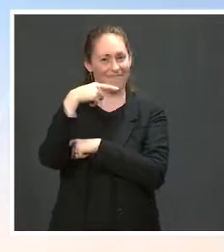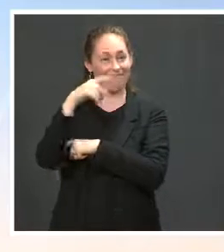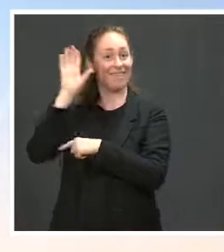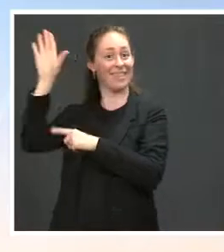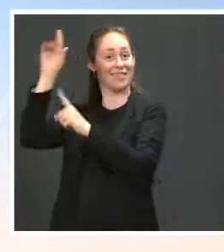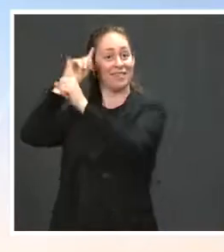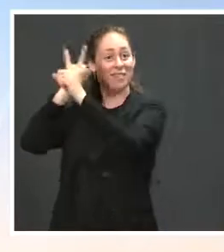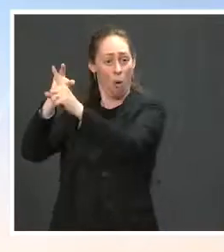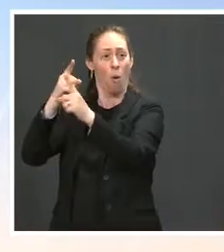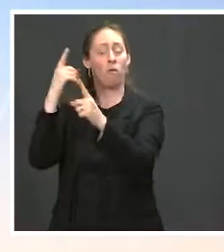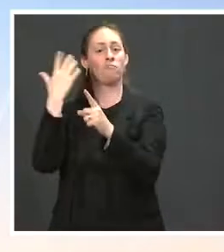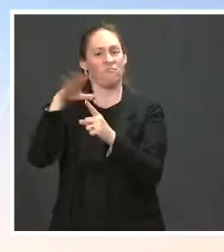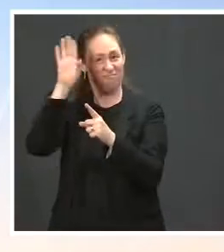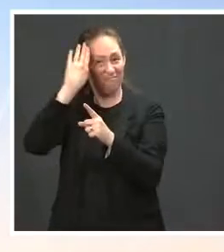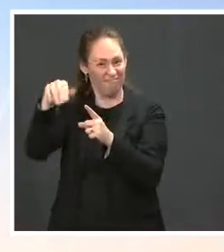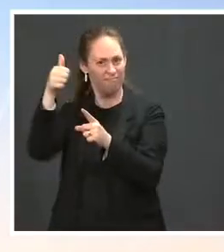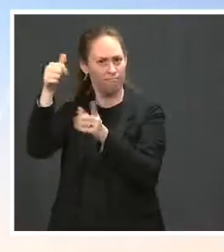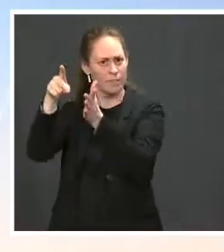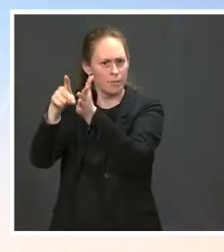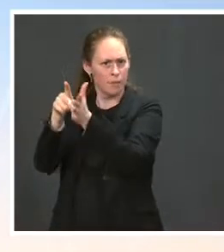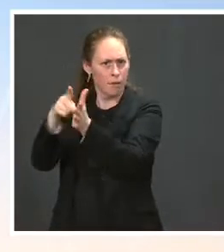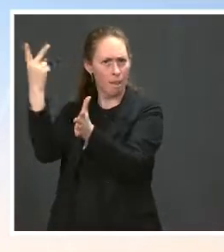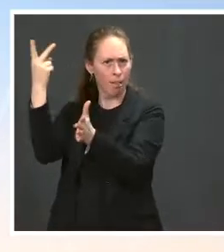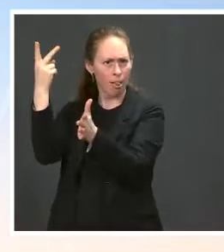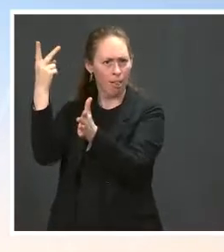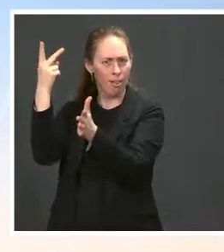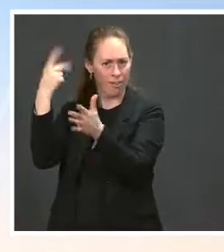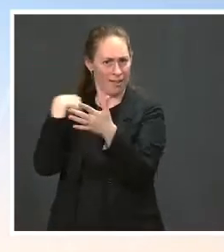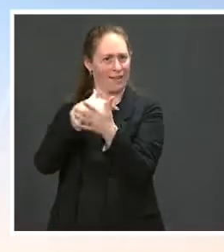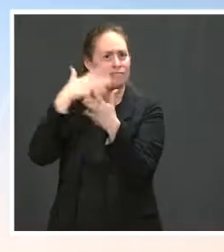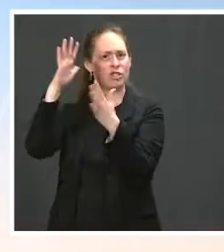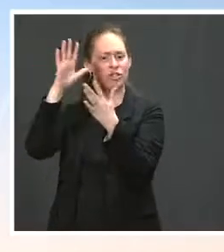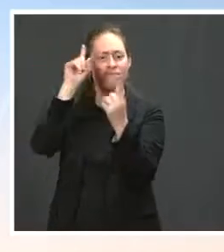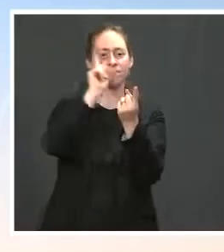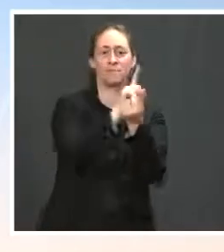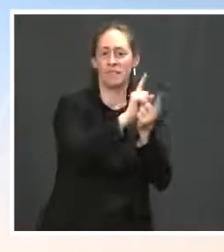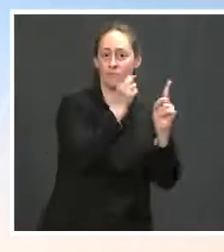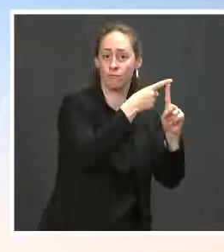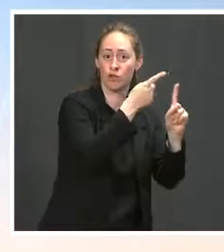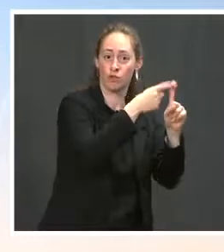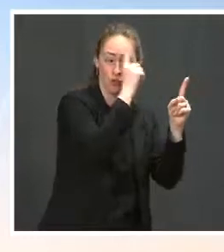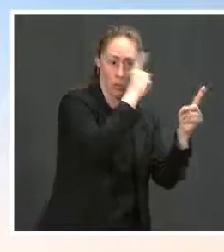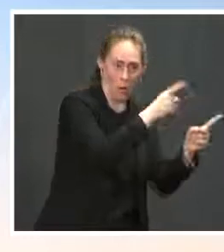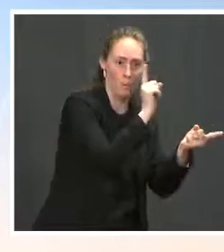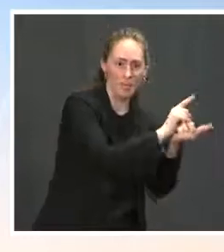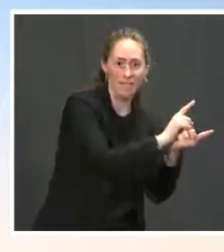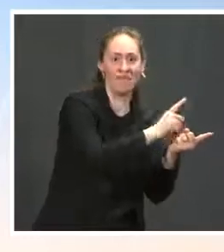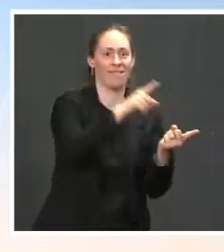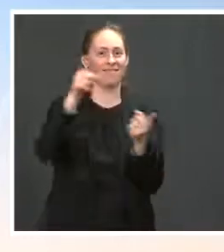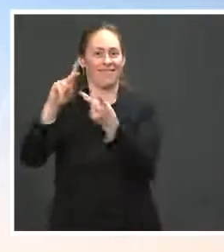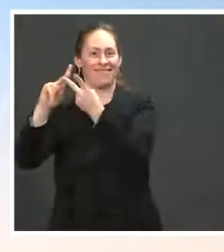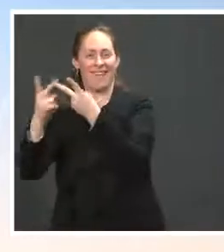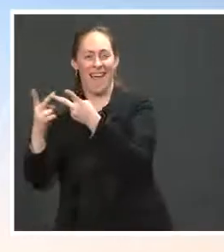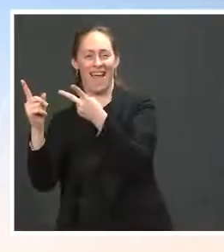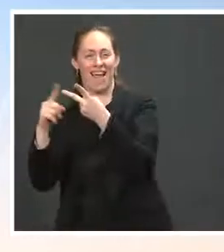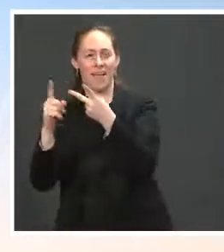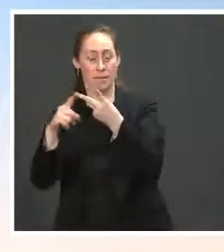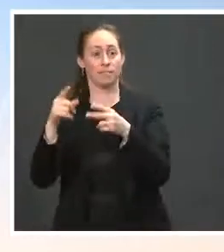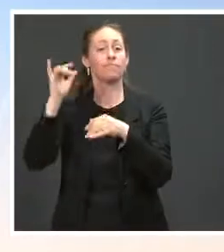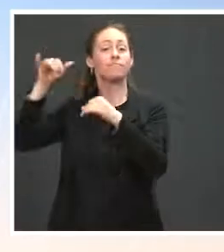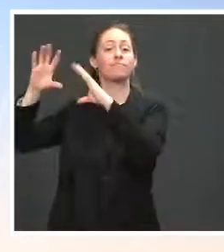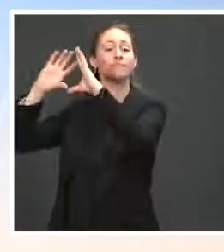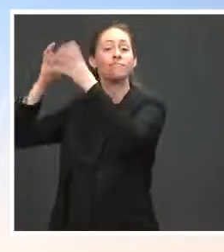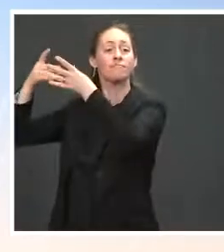of 100 million shots by day 58 of his presidency. As the administration, as we work to get even more people